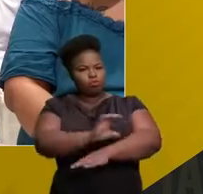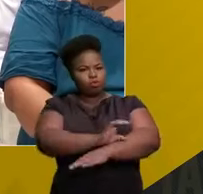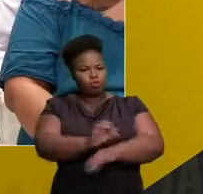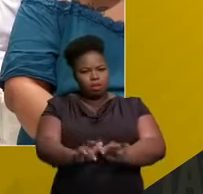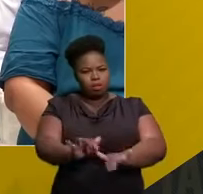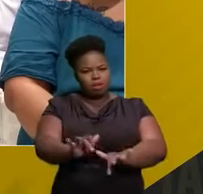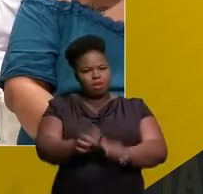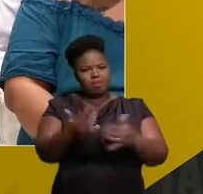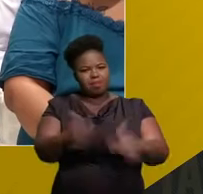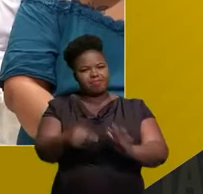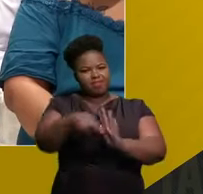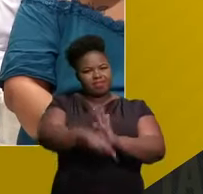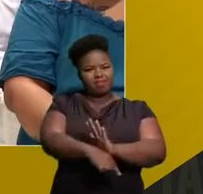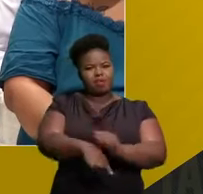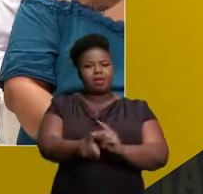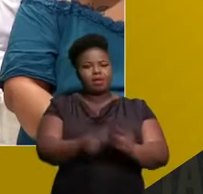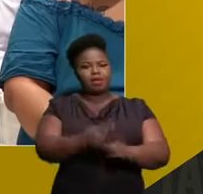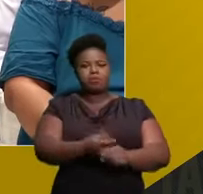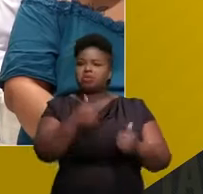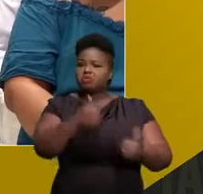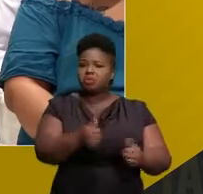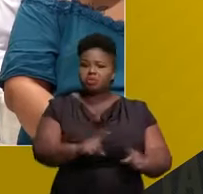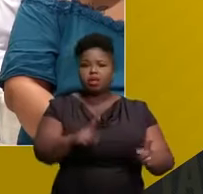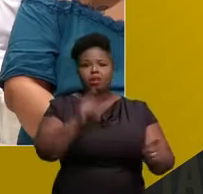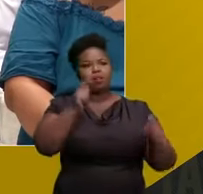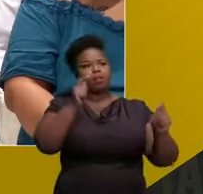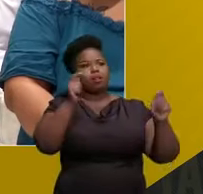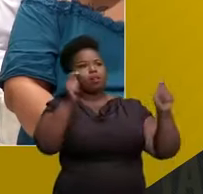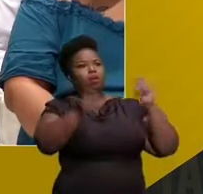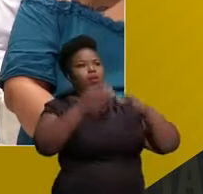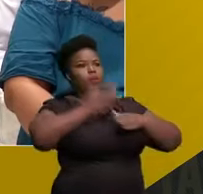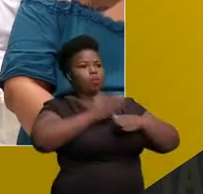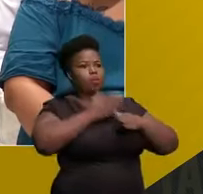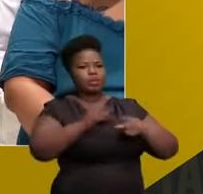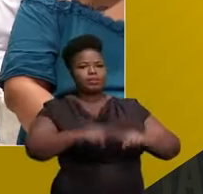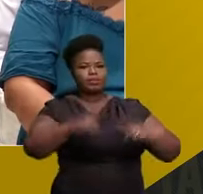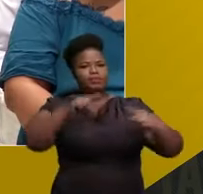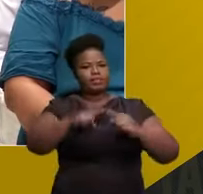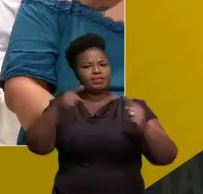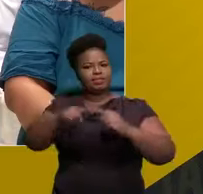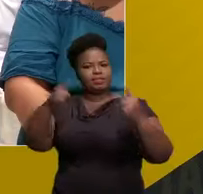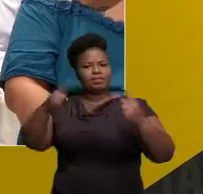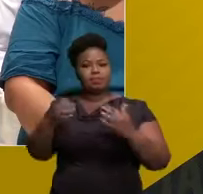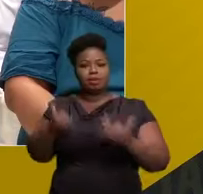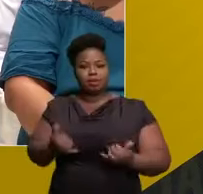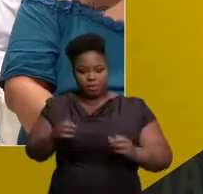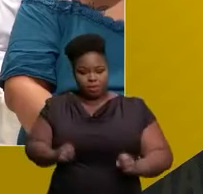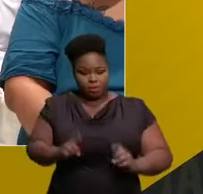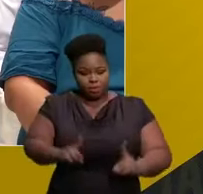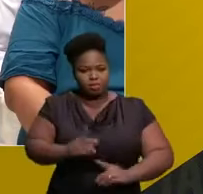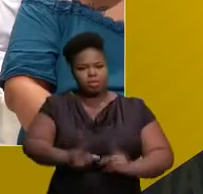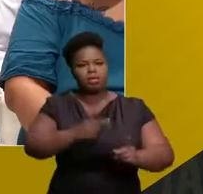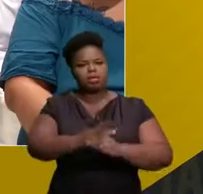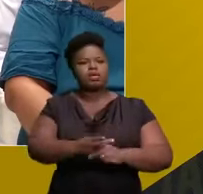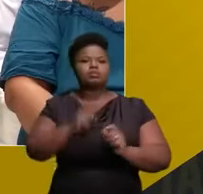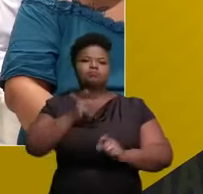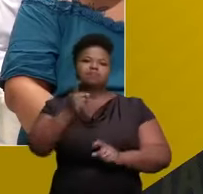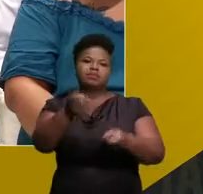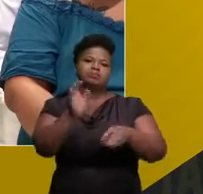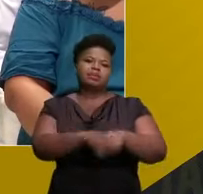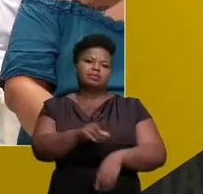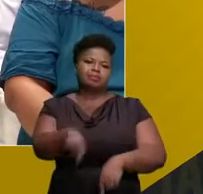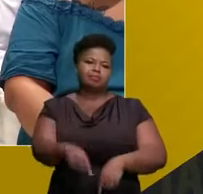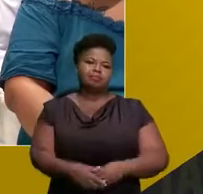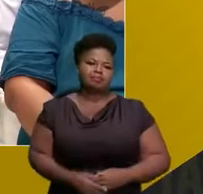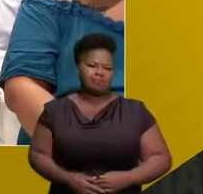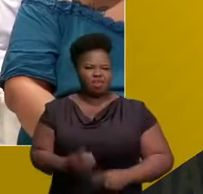forward. But I think because of our industries are evolving, the pace at which education also evolves also has to be at the same